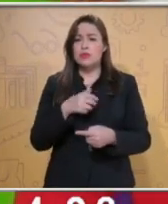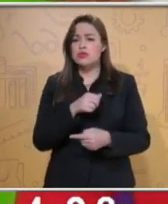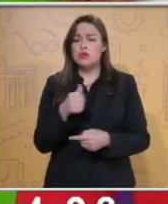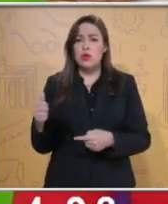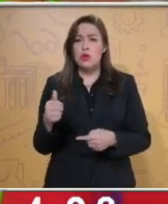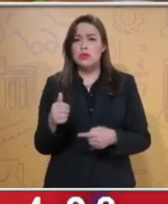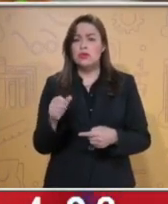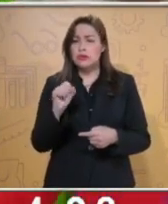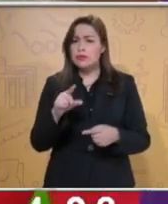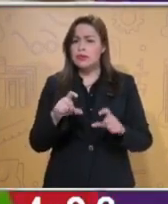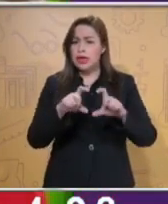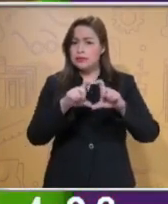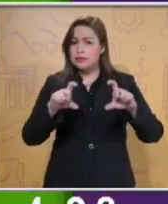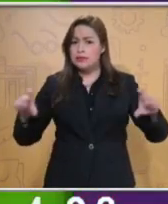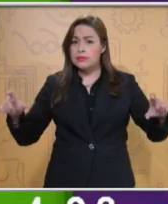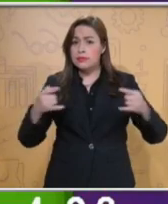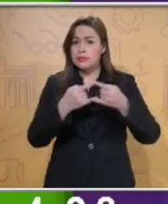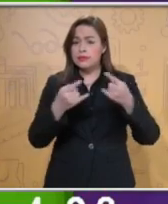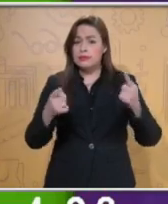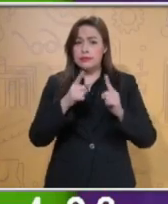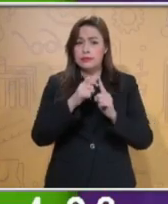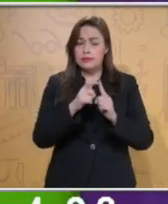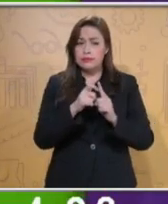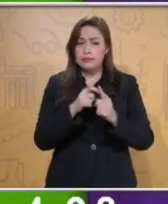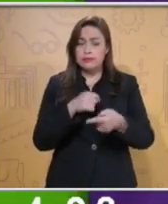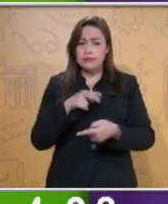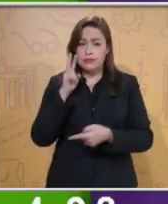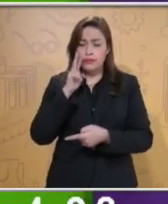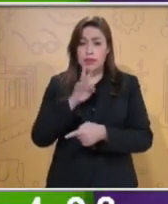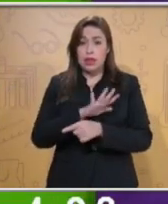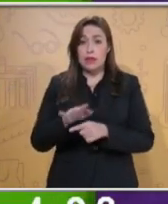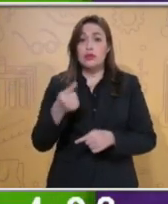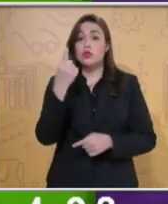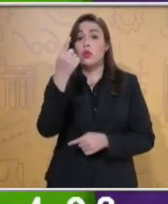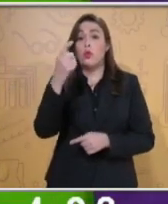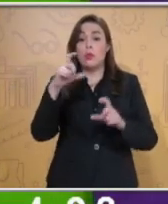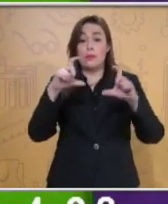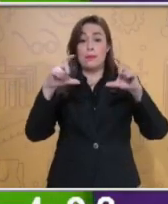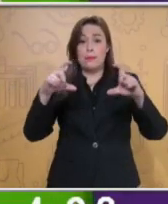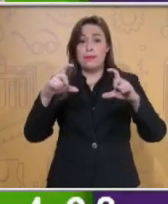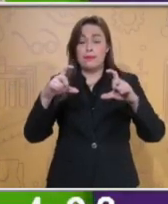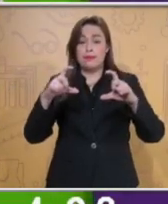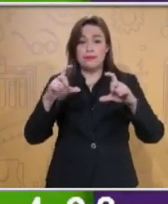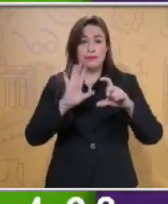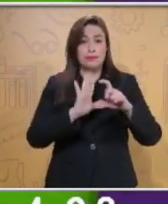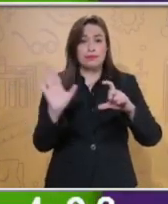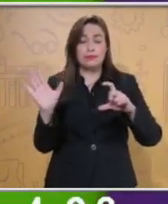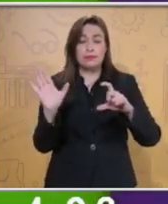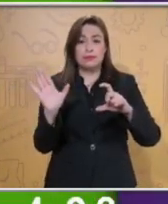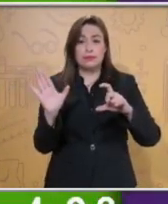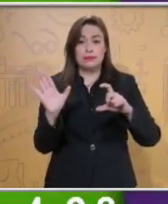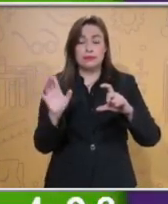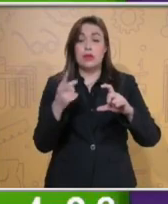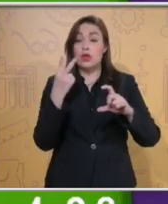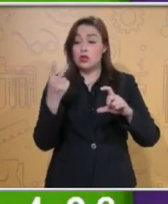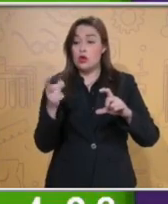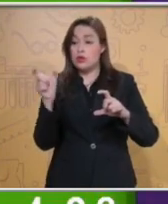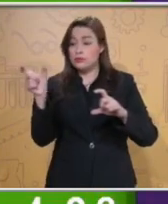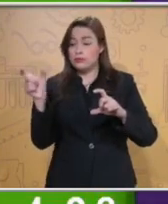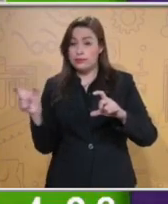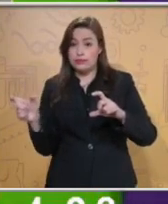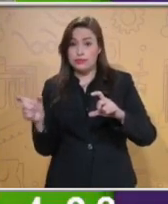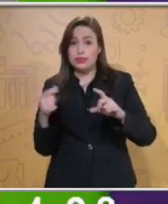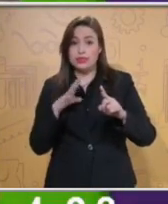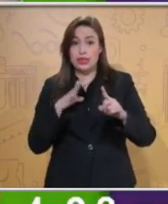of comic strip using just one big panel on the top, on the first tier, 2 panels in the